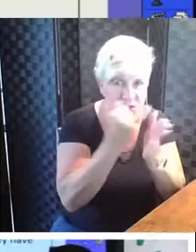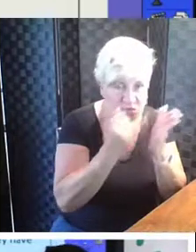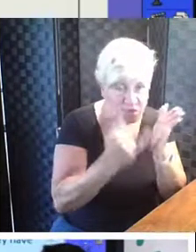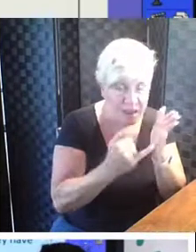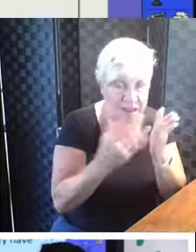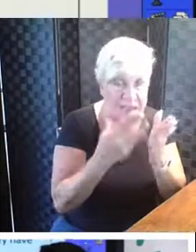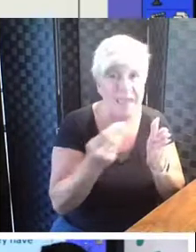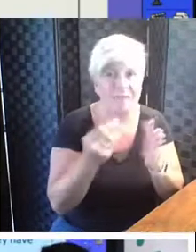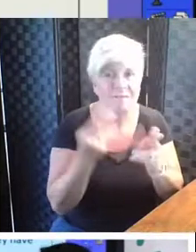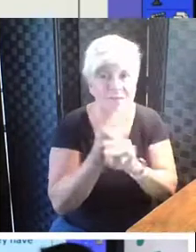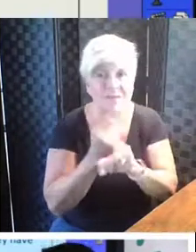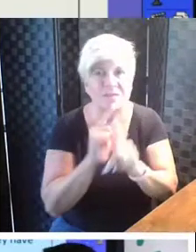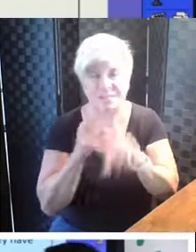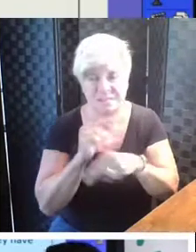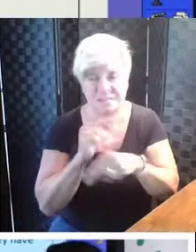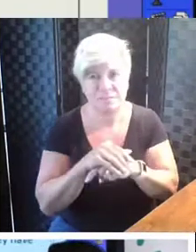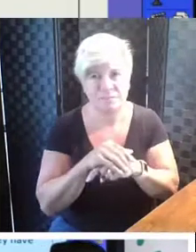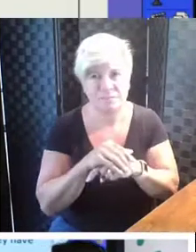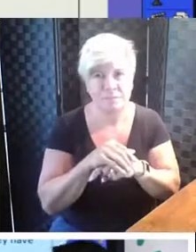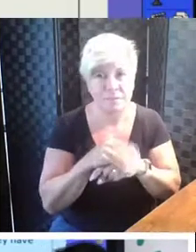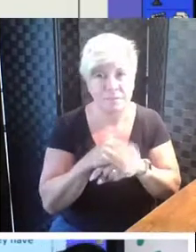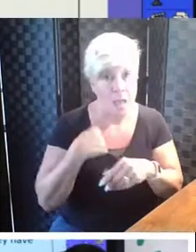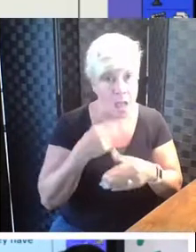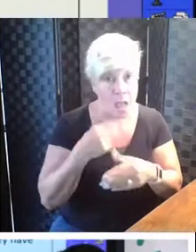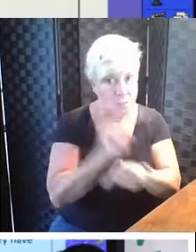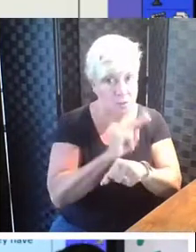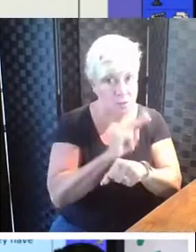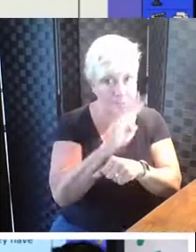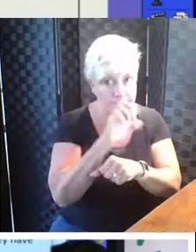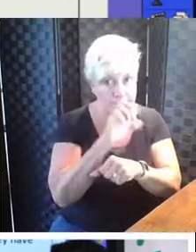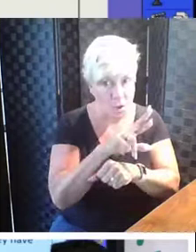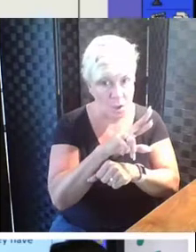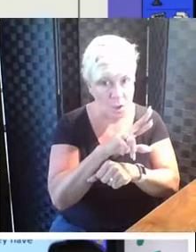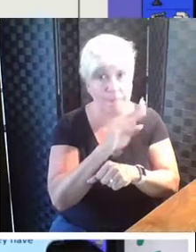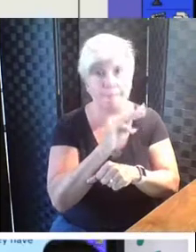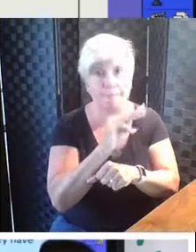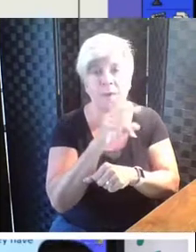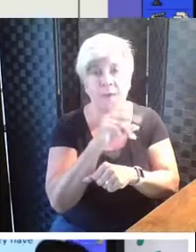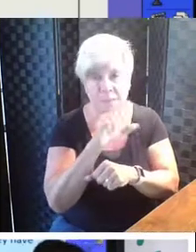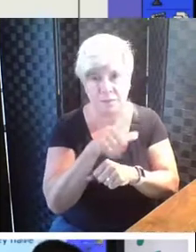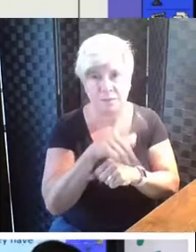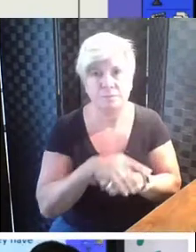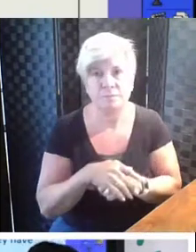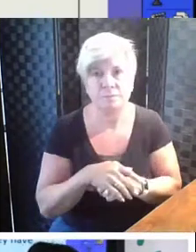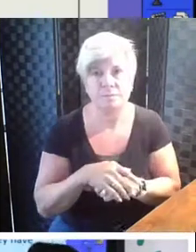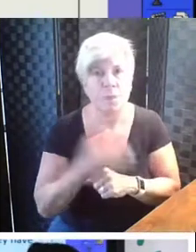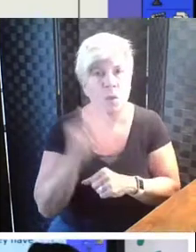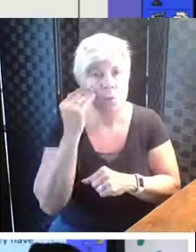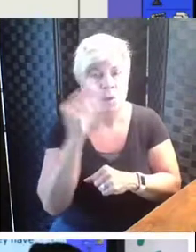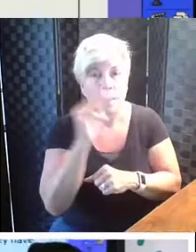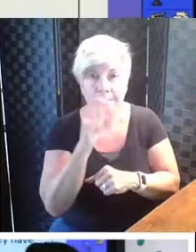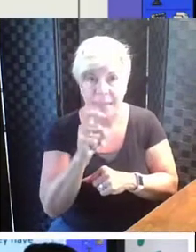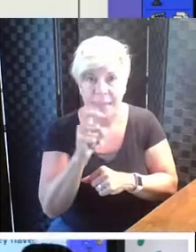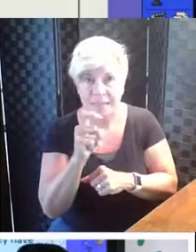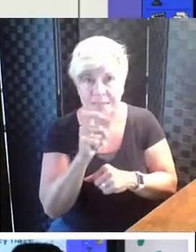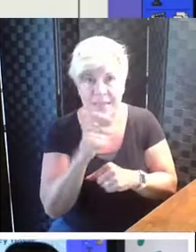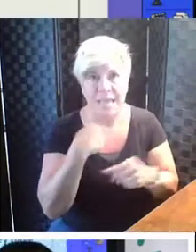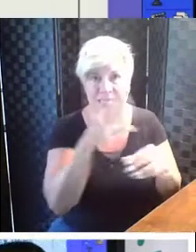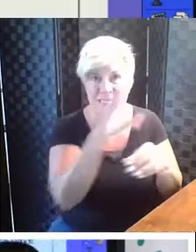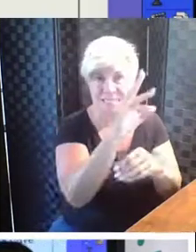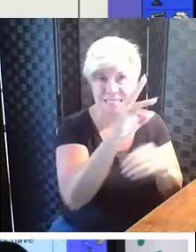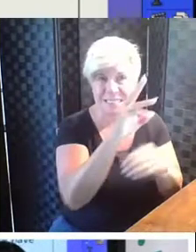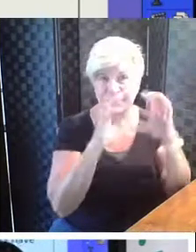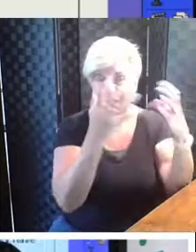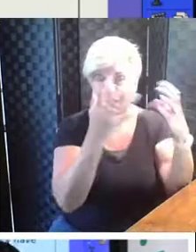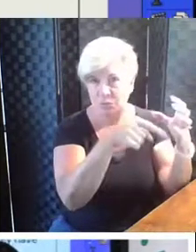drawing, and figure out the answer. So I'm going to use a bar model. So we know Max fills up 6 balloons with